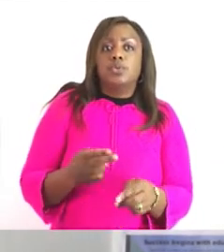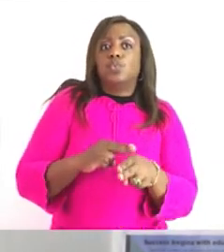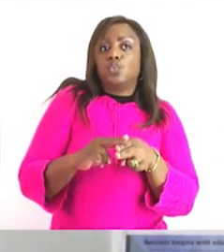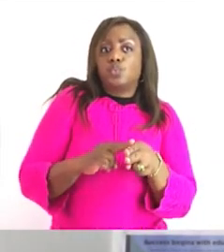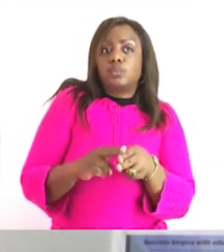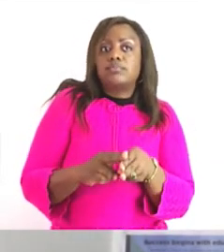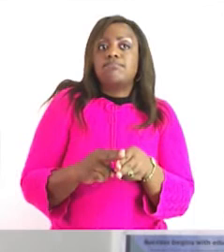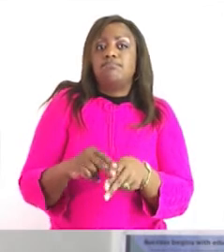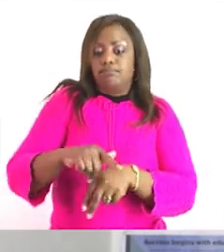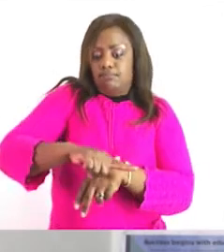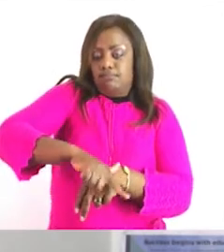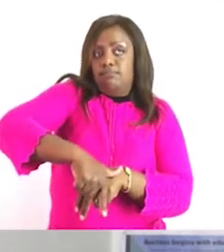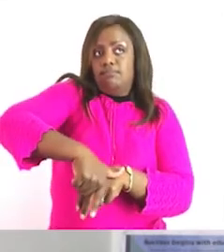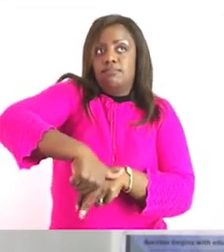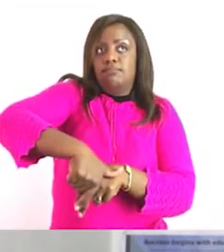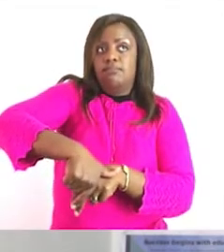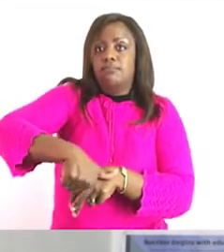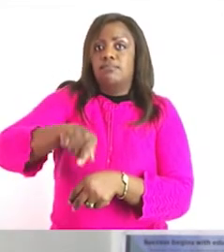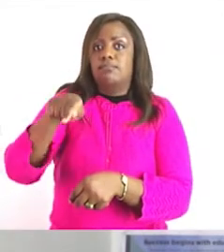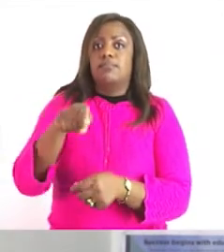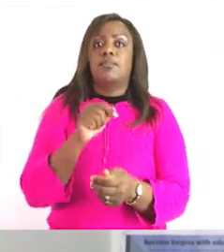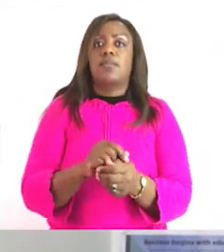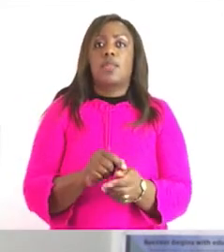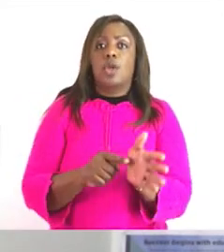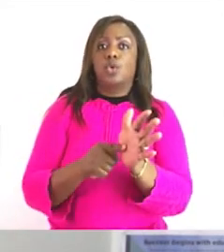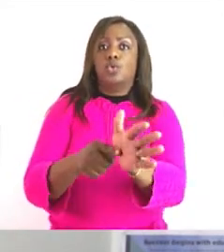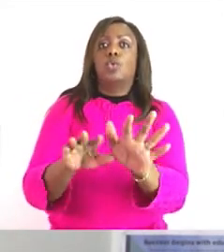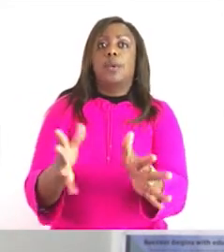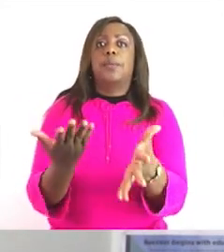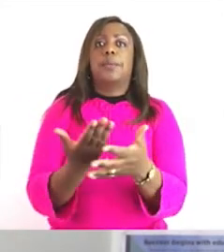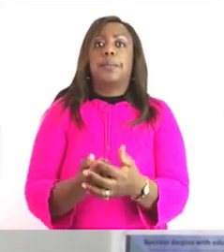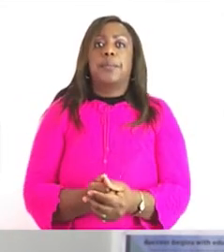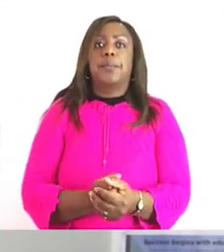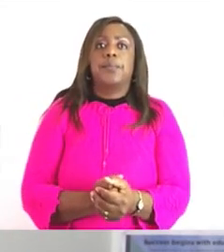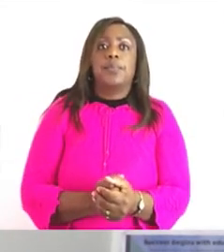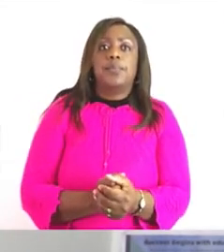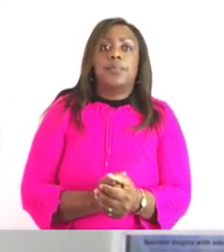on your table.